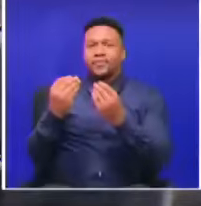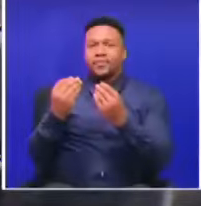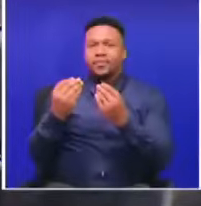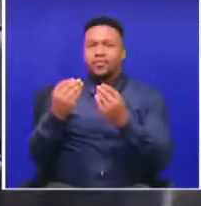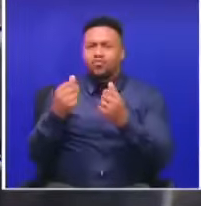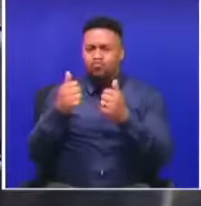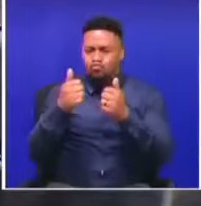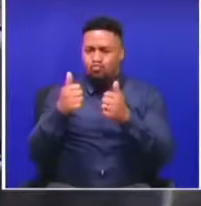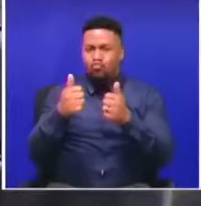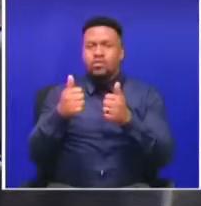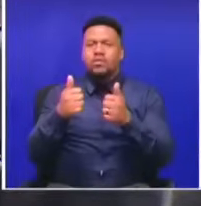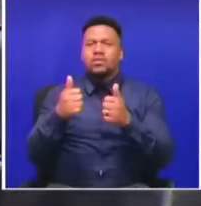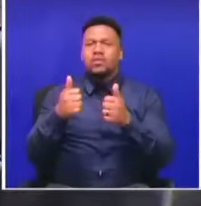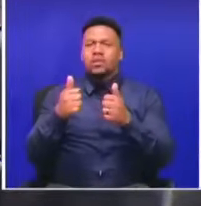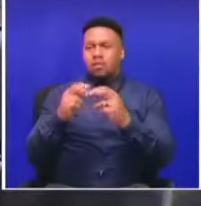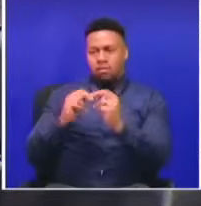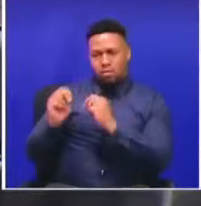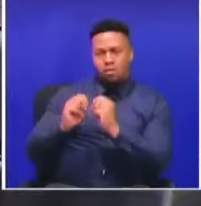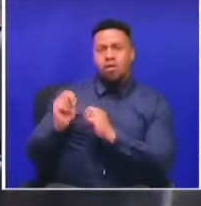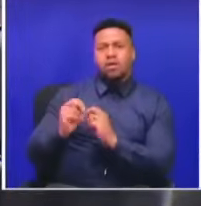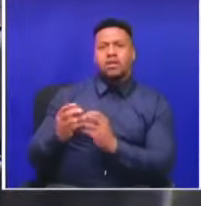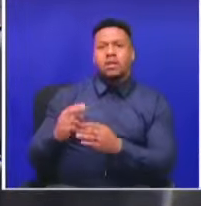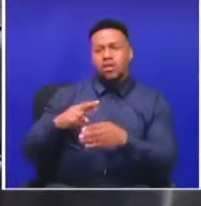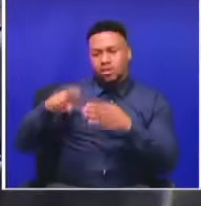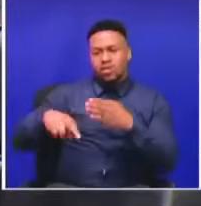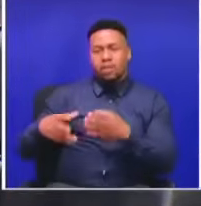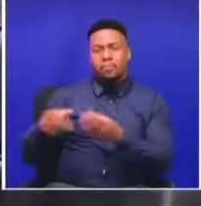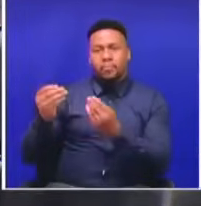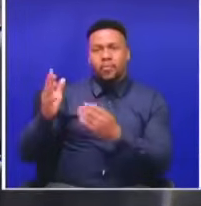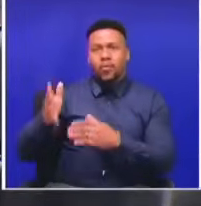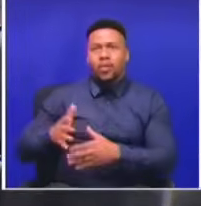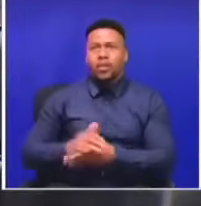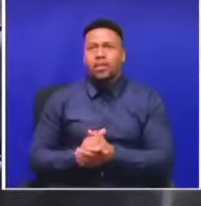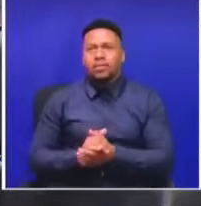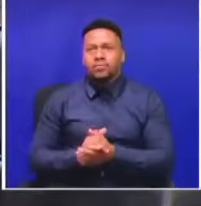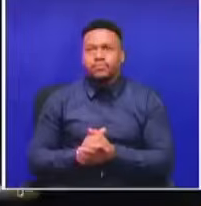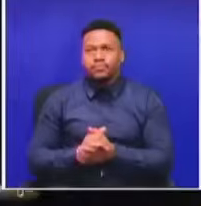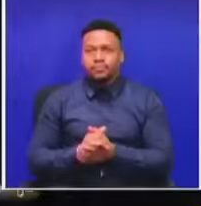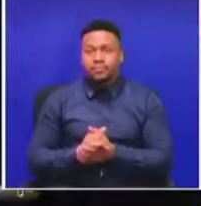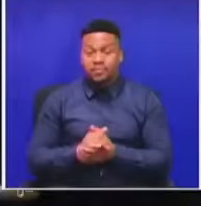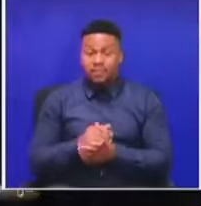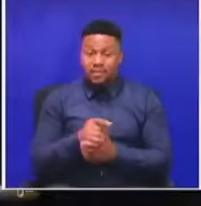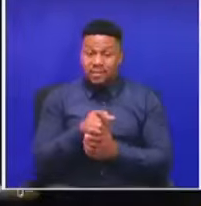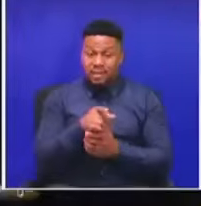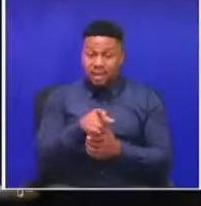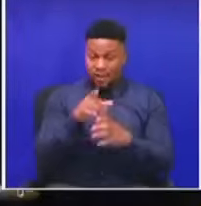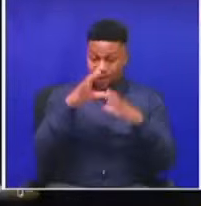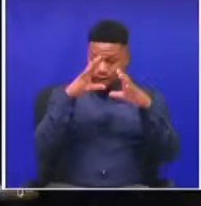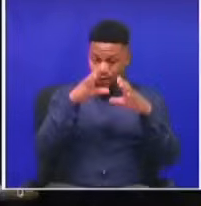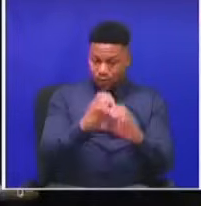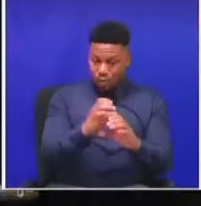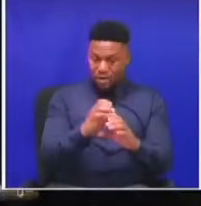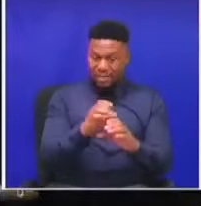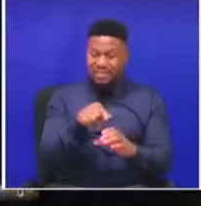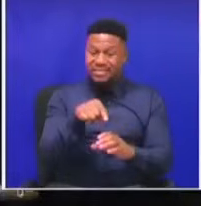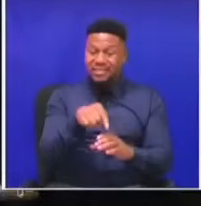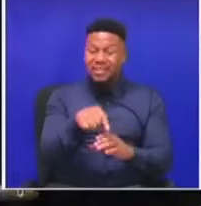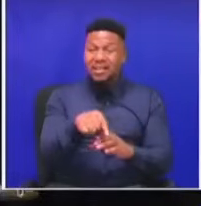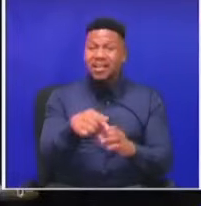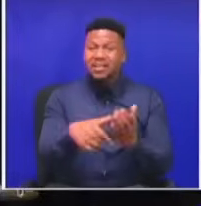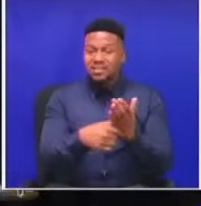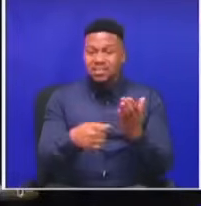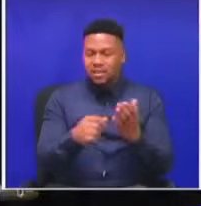well-balanced negotiation that goes beyond just what they are focusing on, imposition of